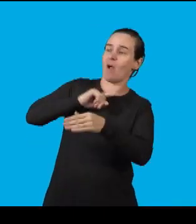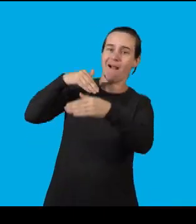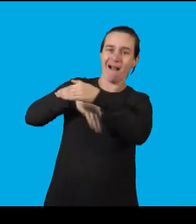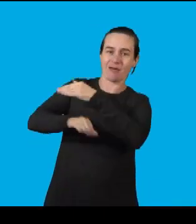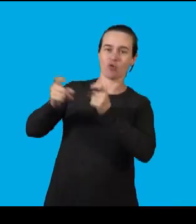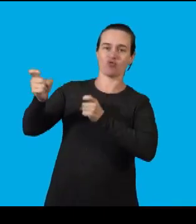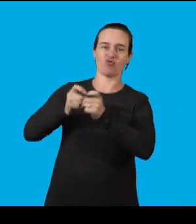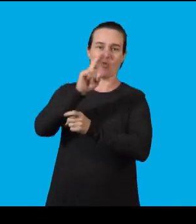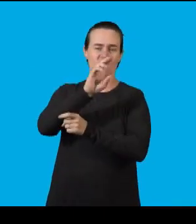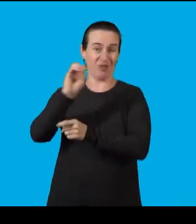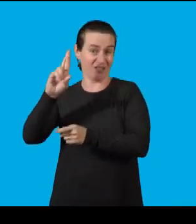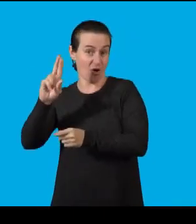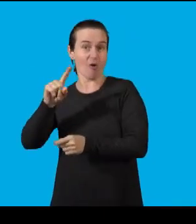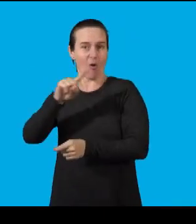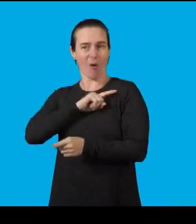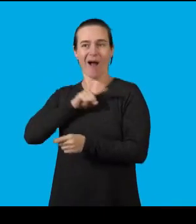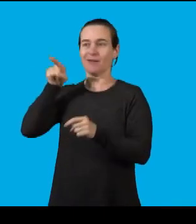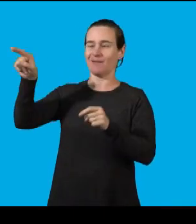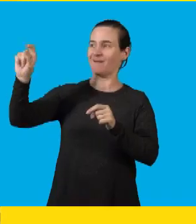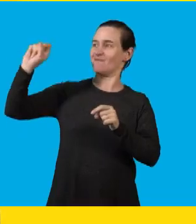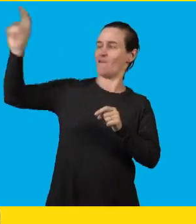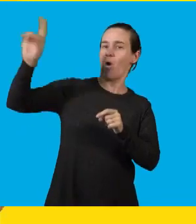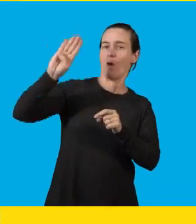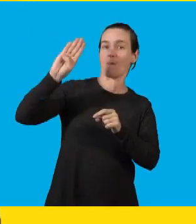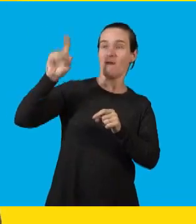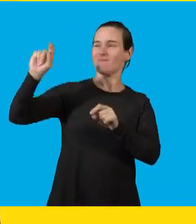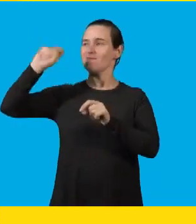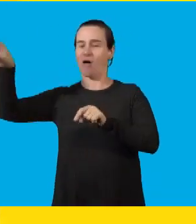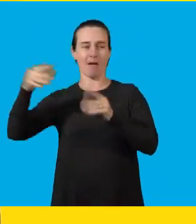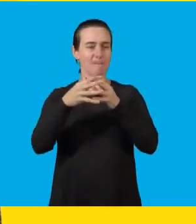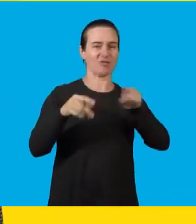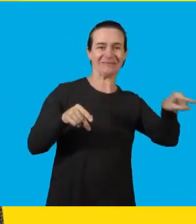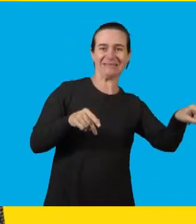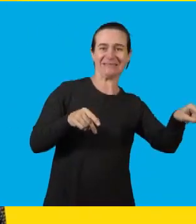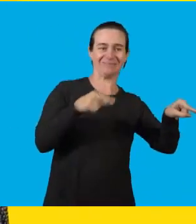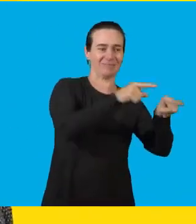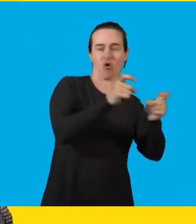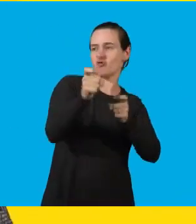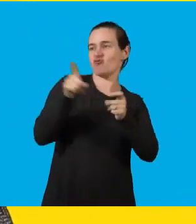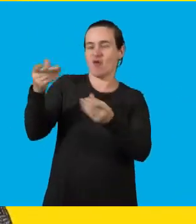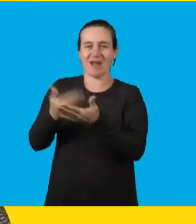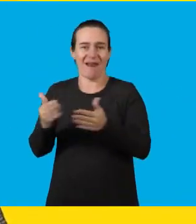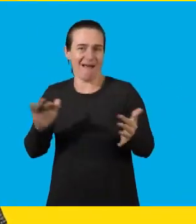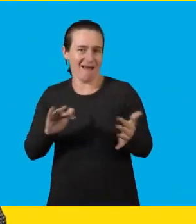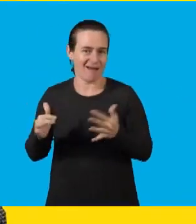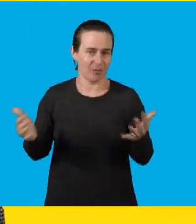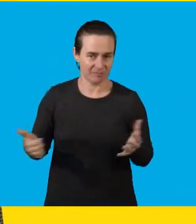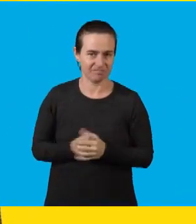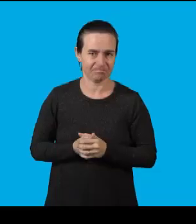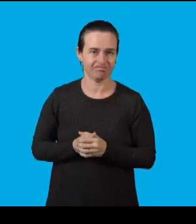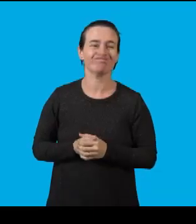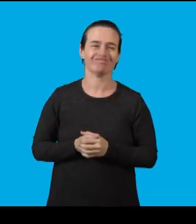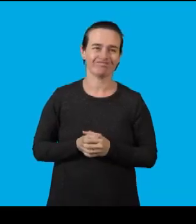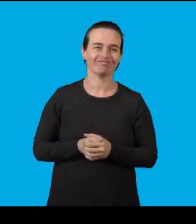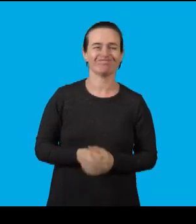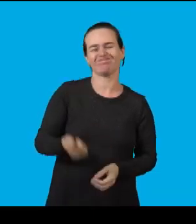zone. So those are the possible responses that you will have to give. Another example is,